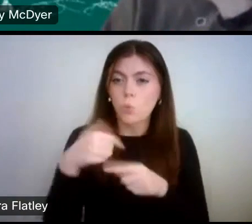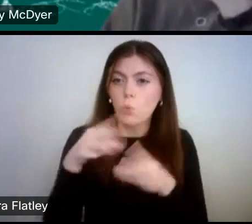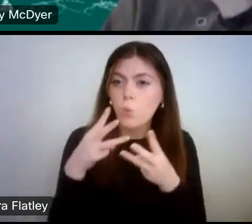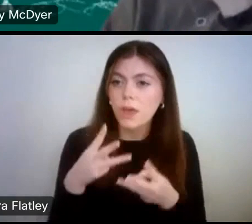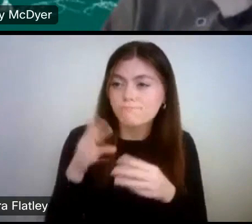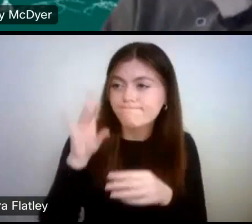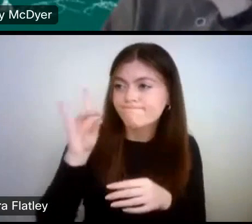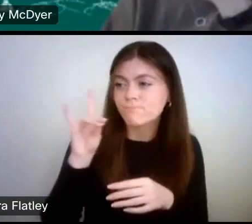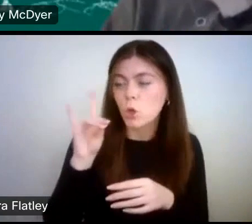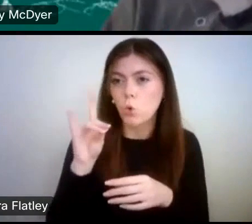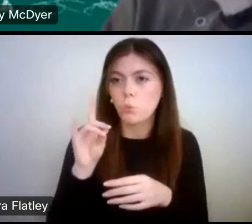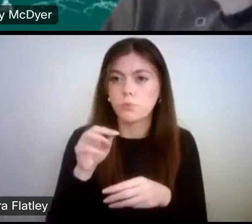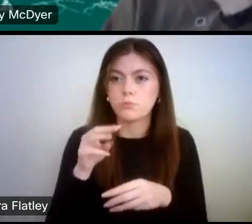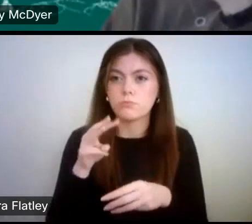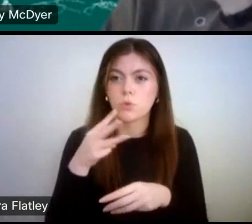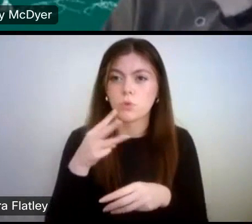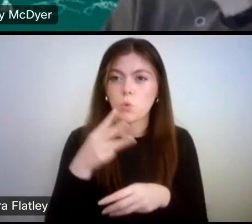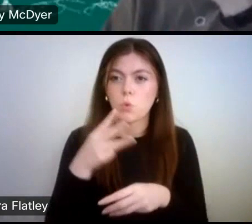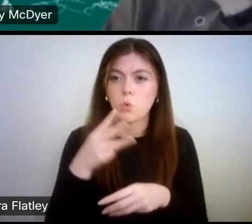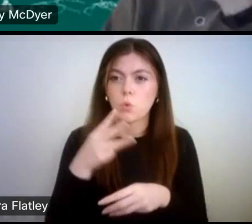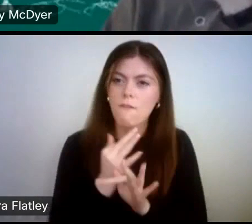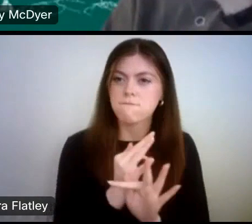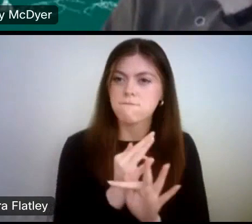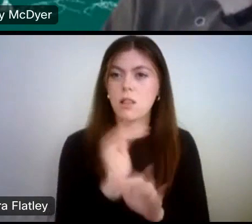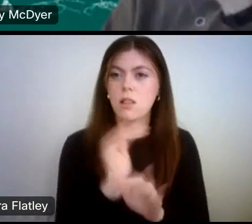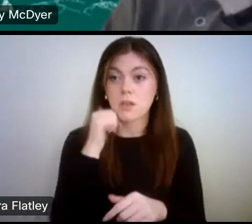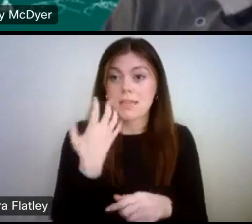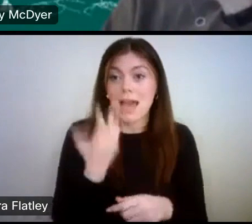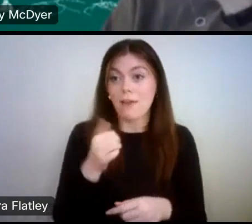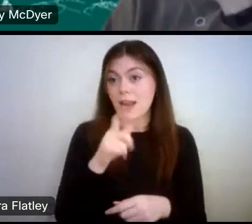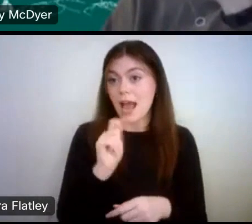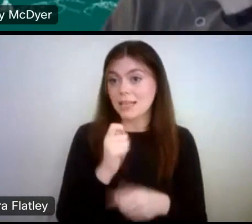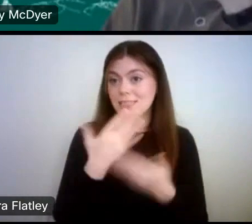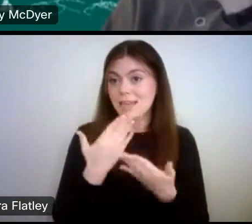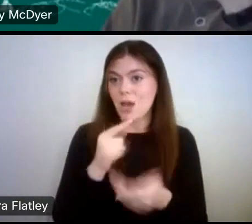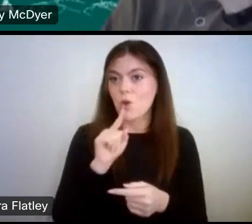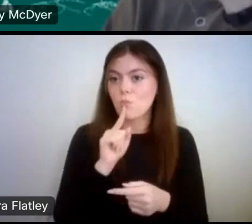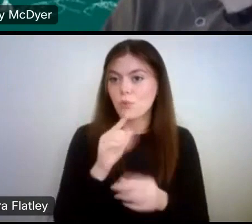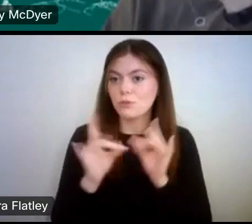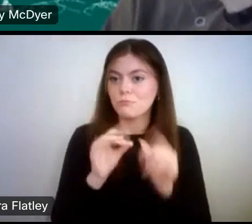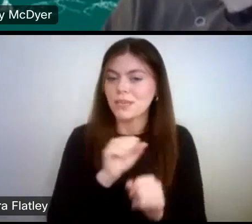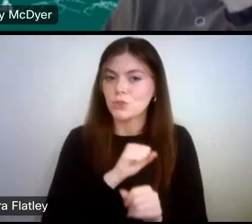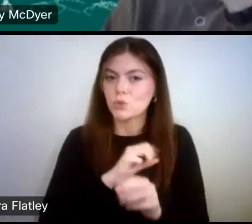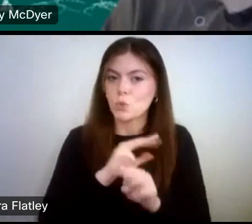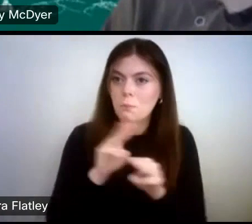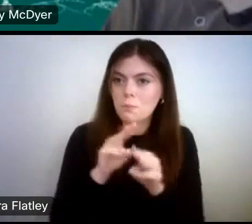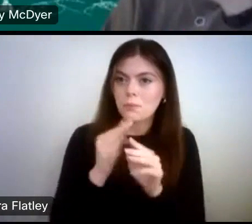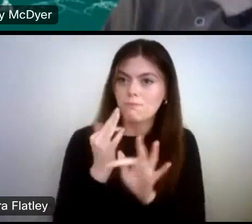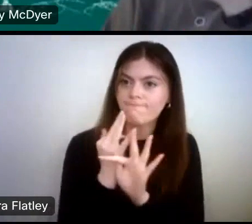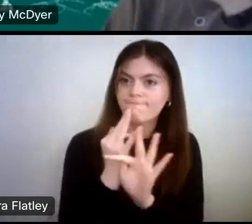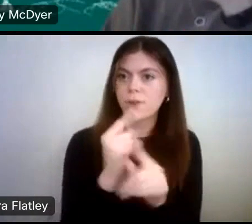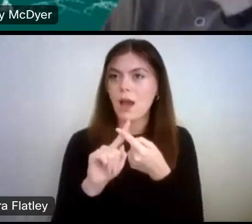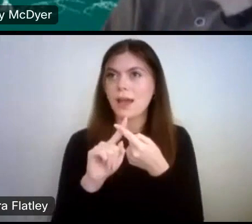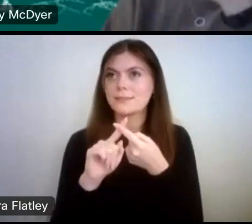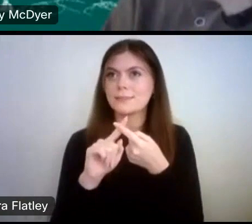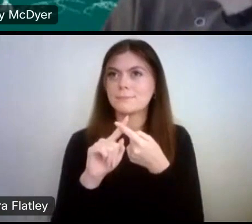but it's the softer skills that are really important and necessary, and the scope is broader than just the 14 notifiable